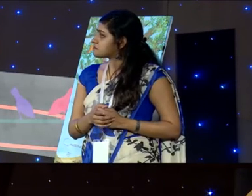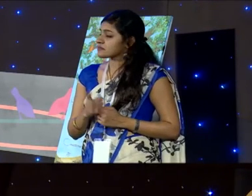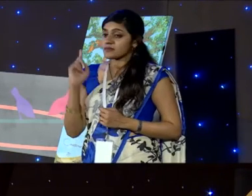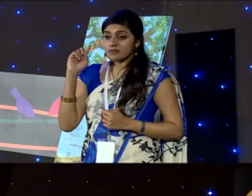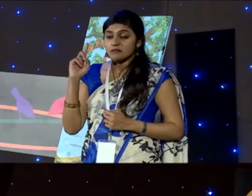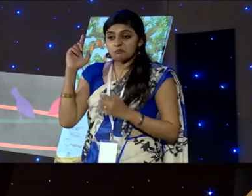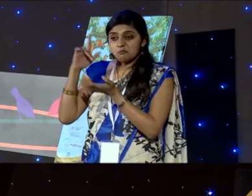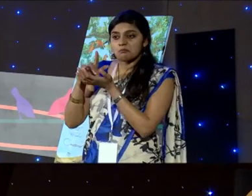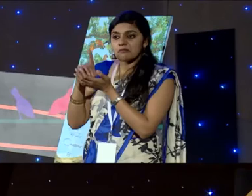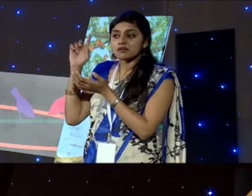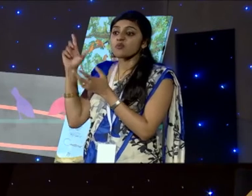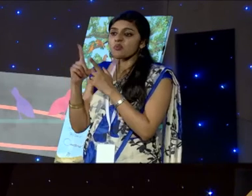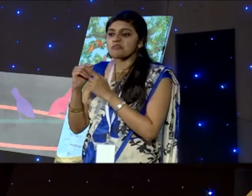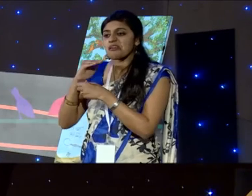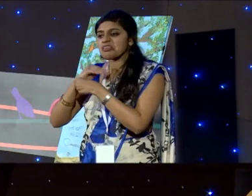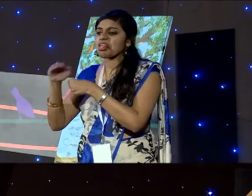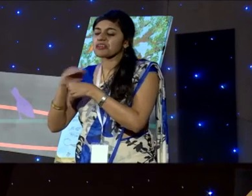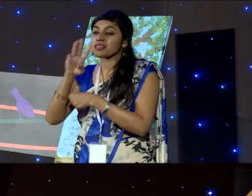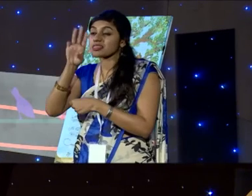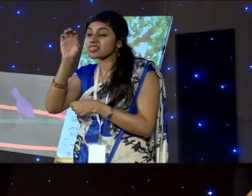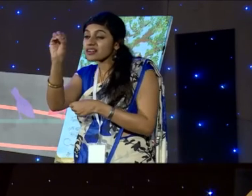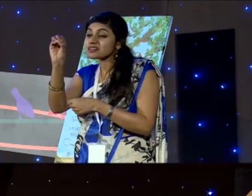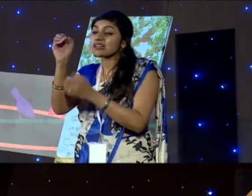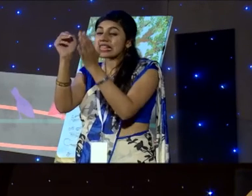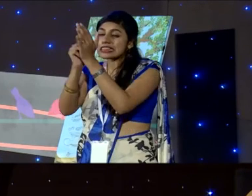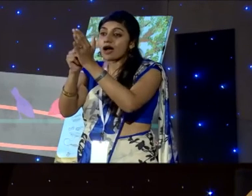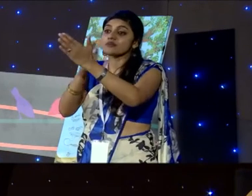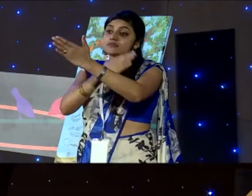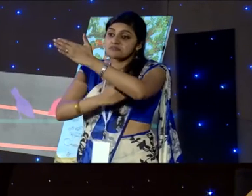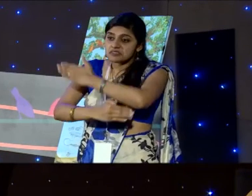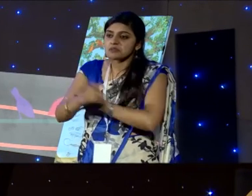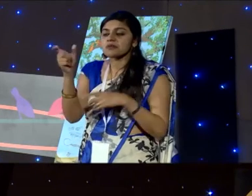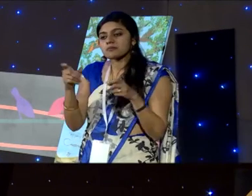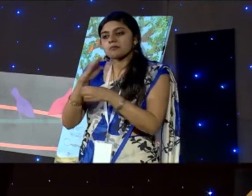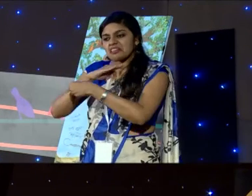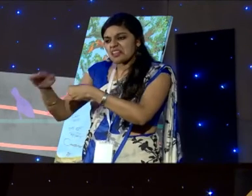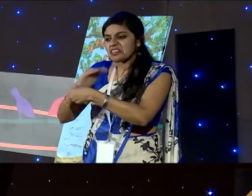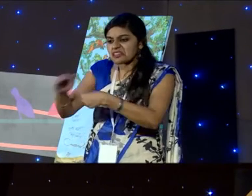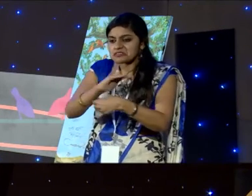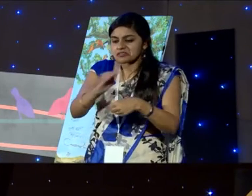in this center. So a long, painful history of exclusion,